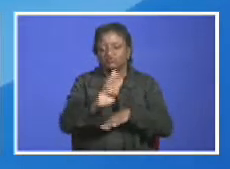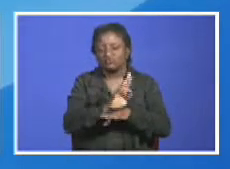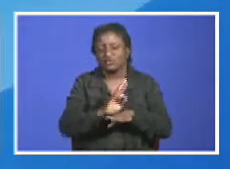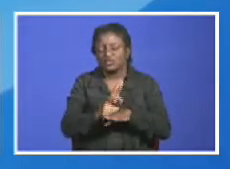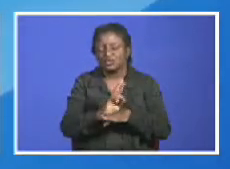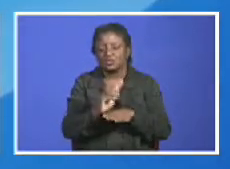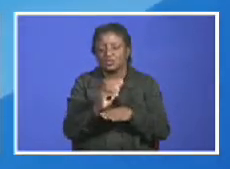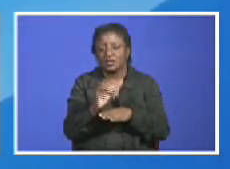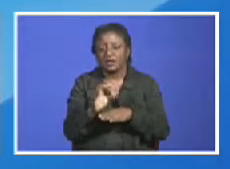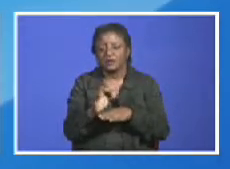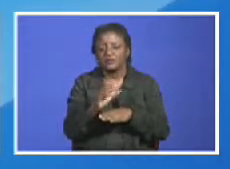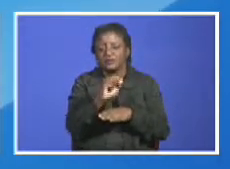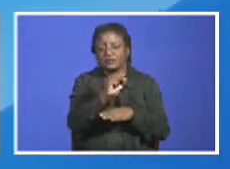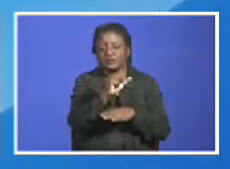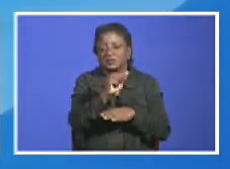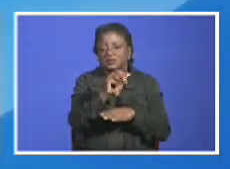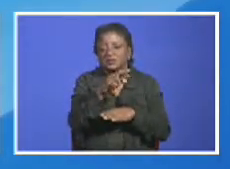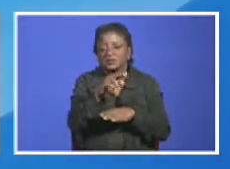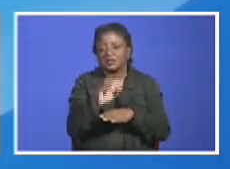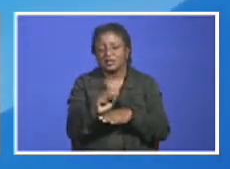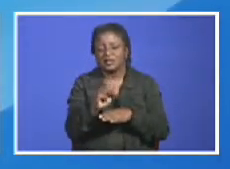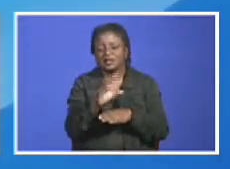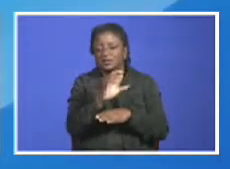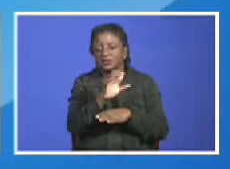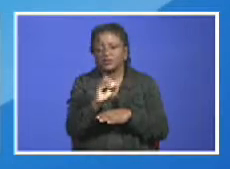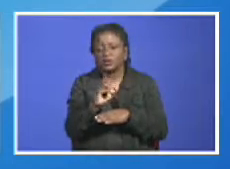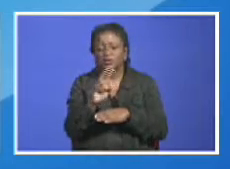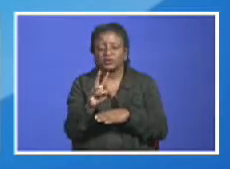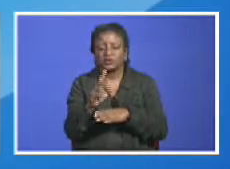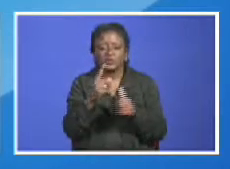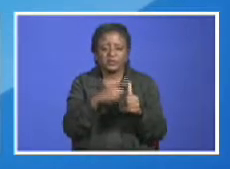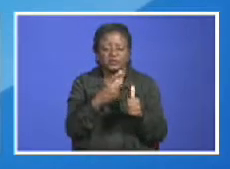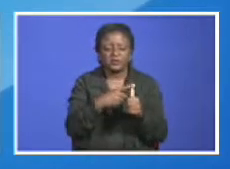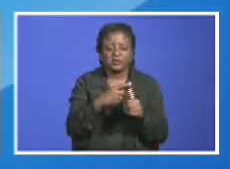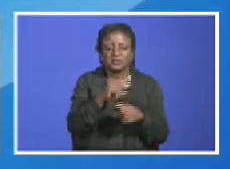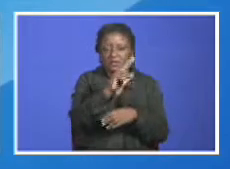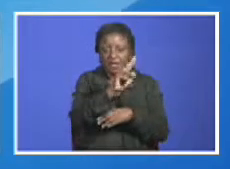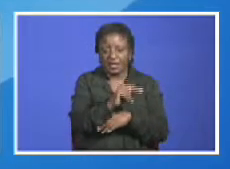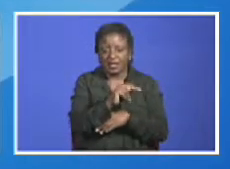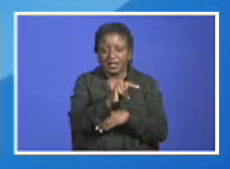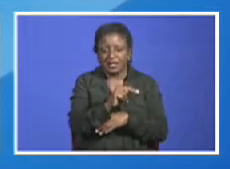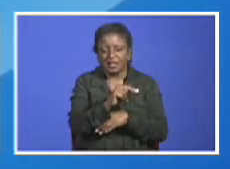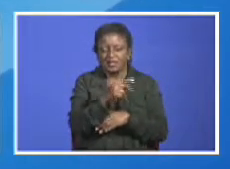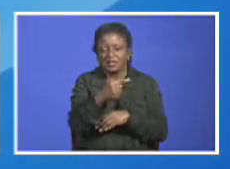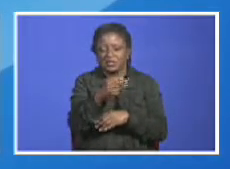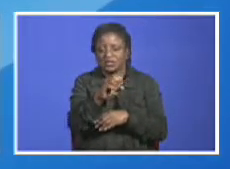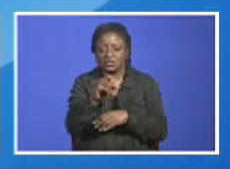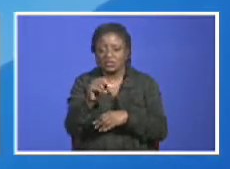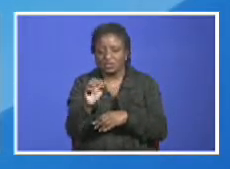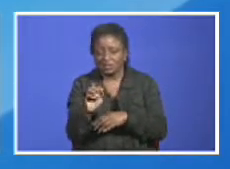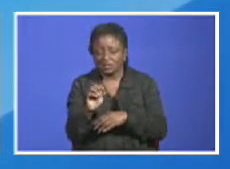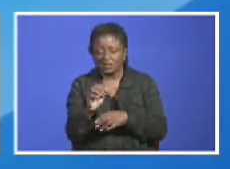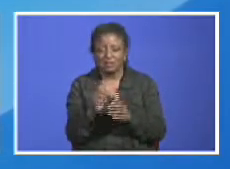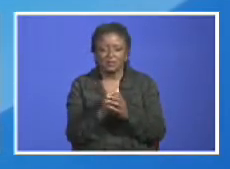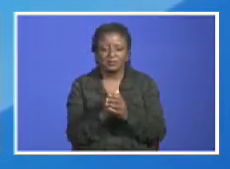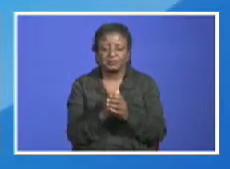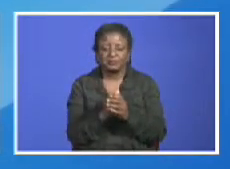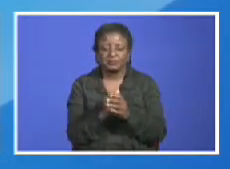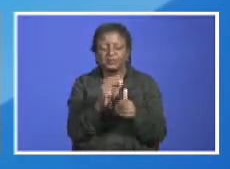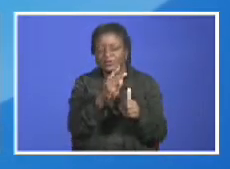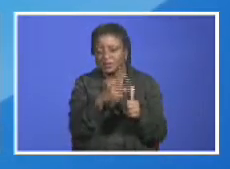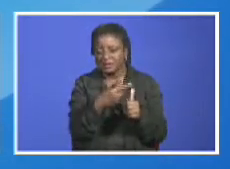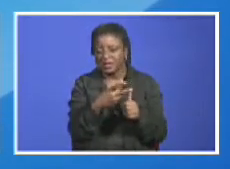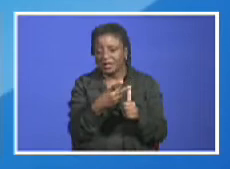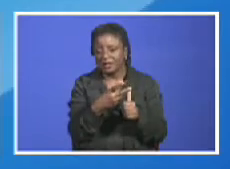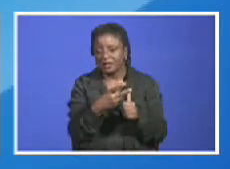viral genome. The first region would be the N gene or nucleocapsid gene. And the second